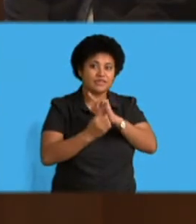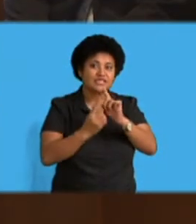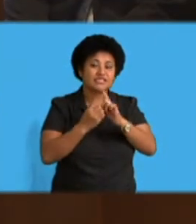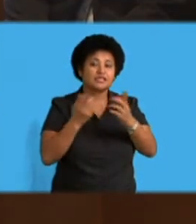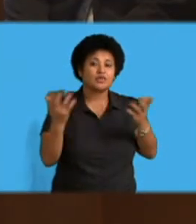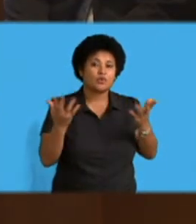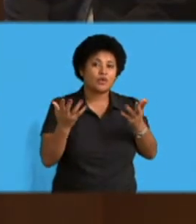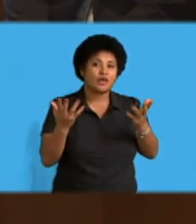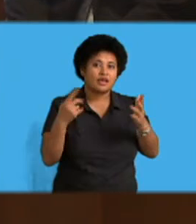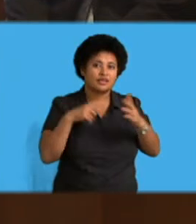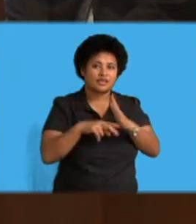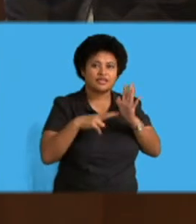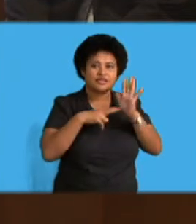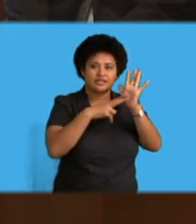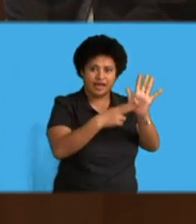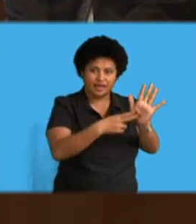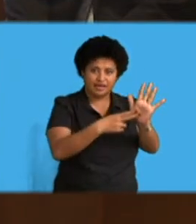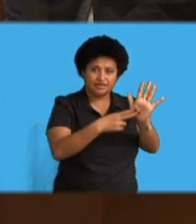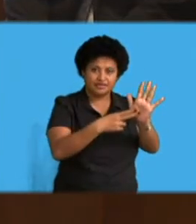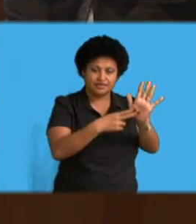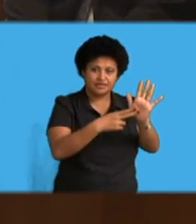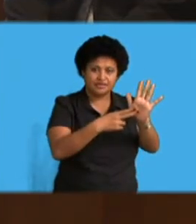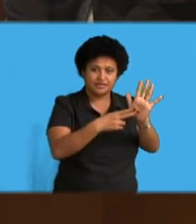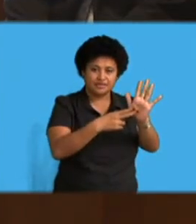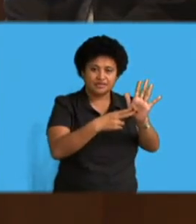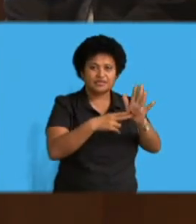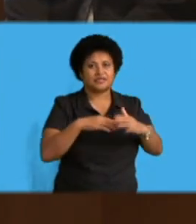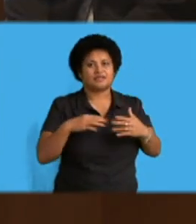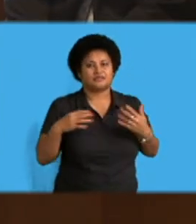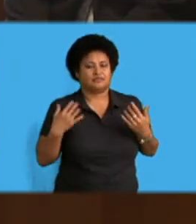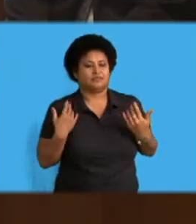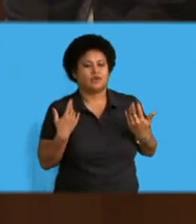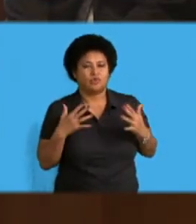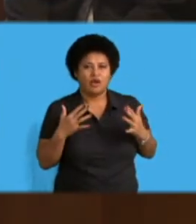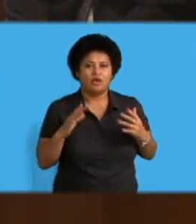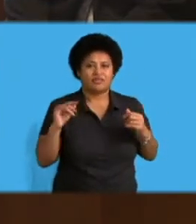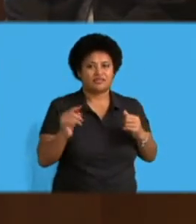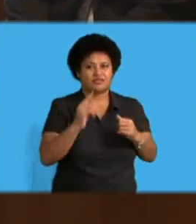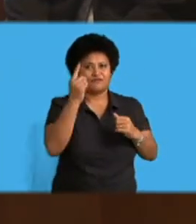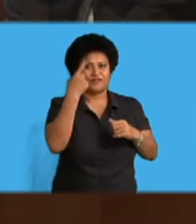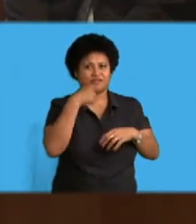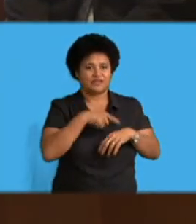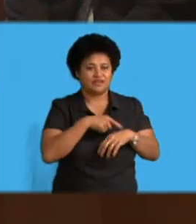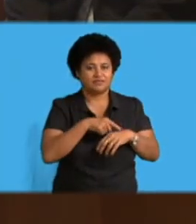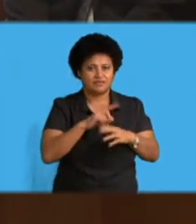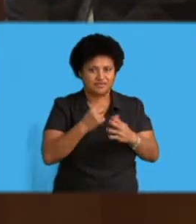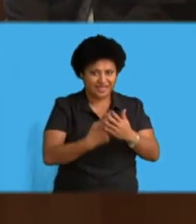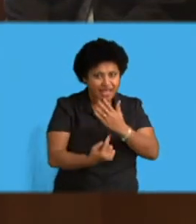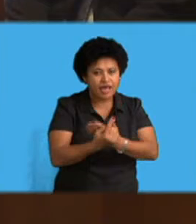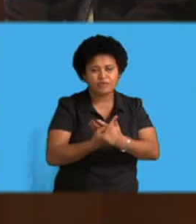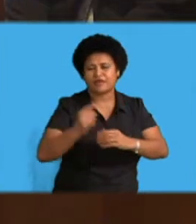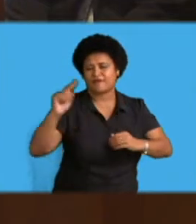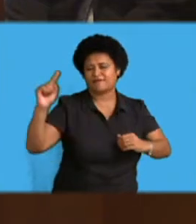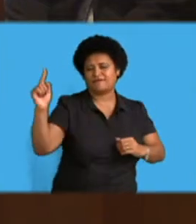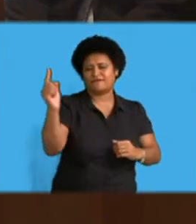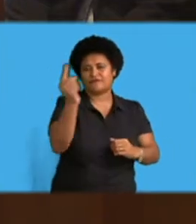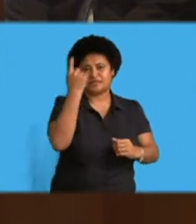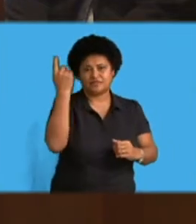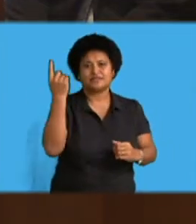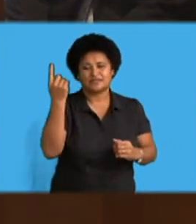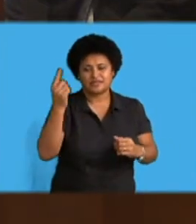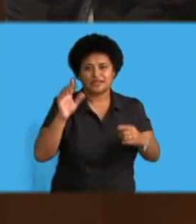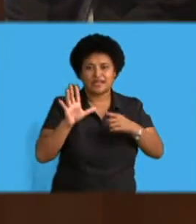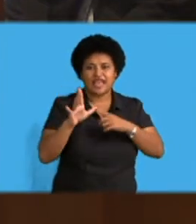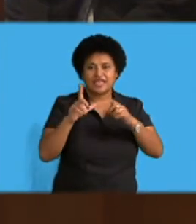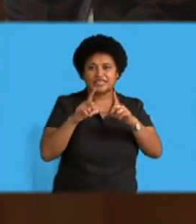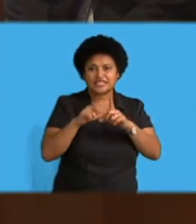in Nadi, in particular at the Marriott site. This will be a remarkable occasion, Honourable Deputy Speaker, as it will be the first time ever the